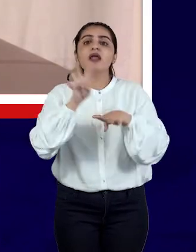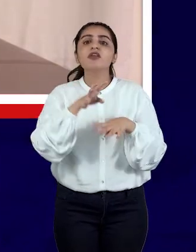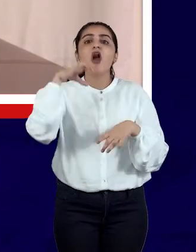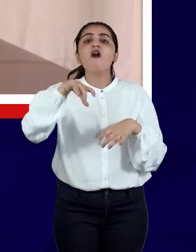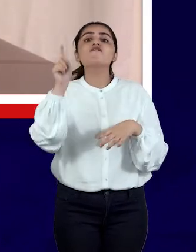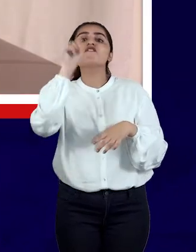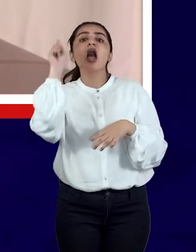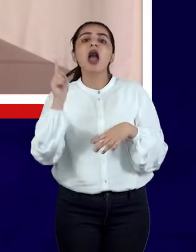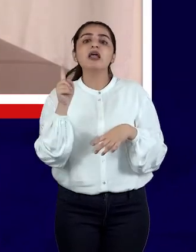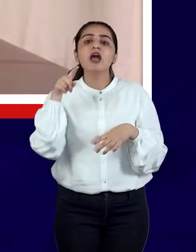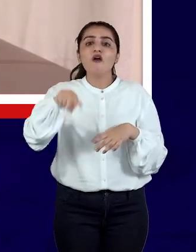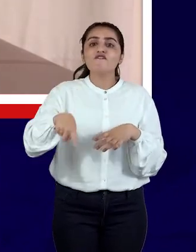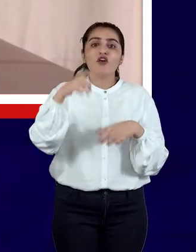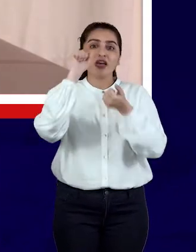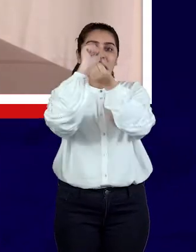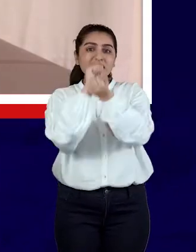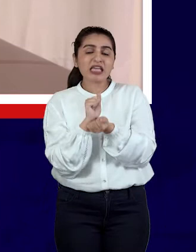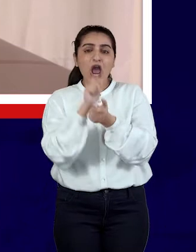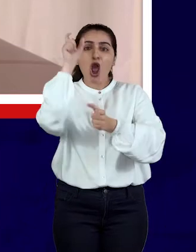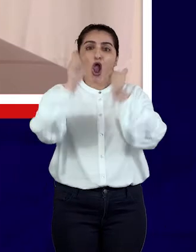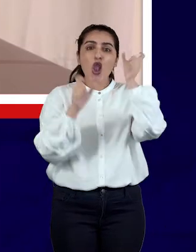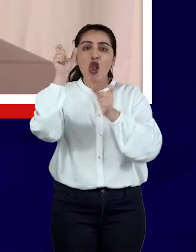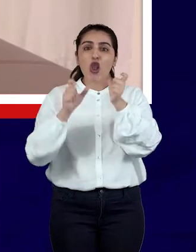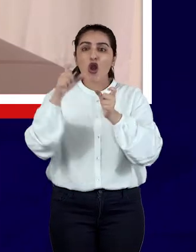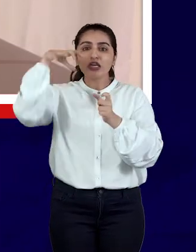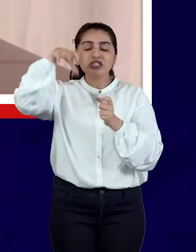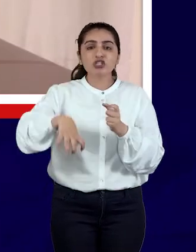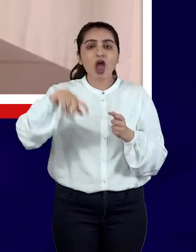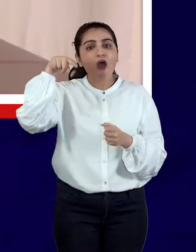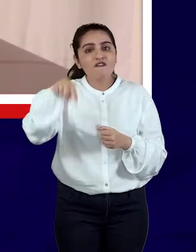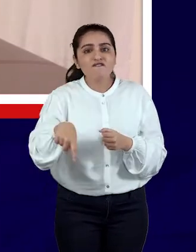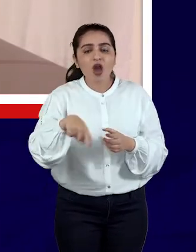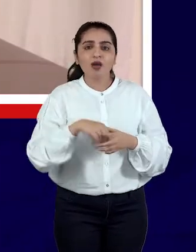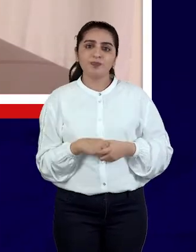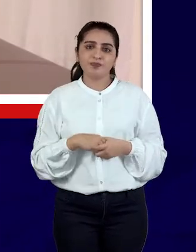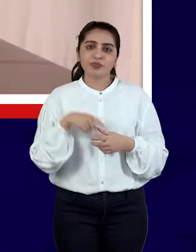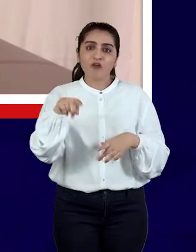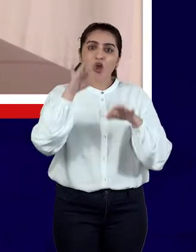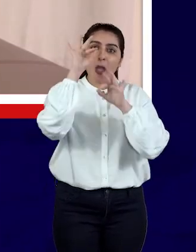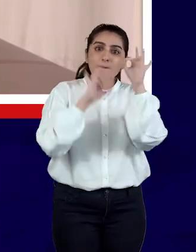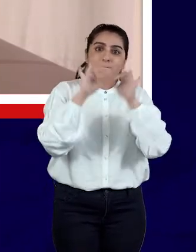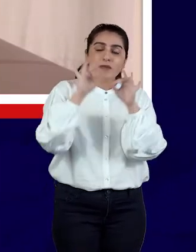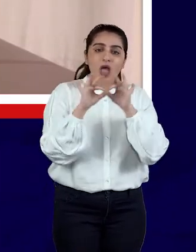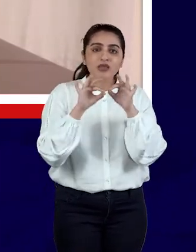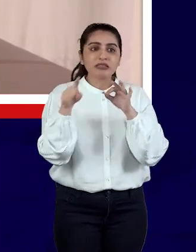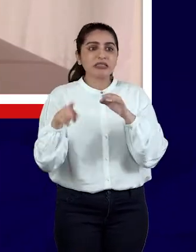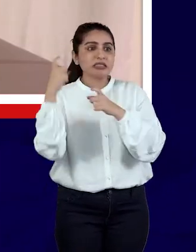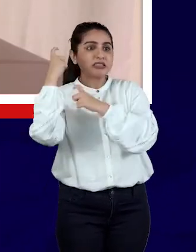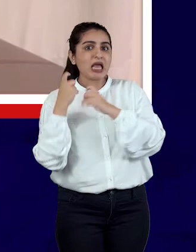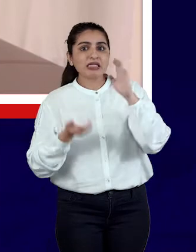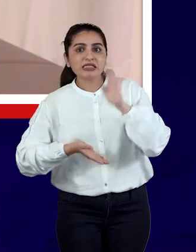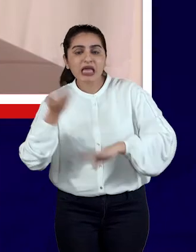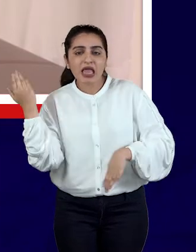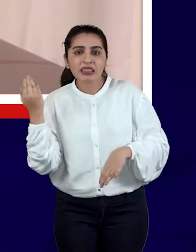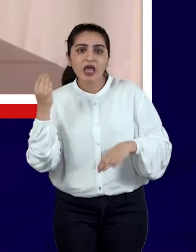hairdresser at a correctional facility, a medium to maximum security correctional